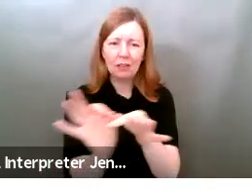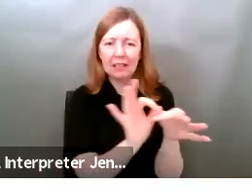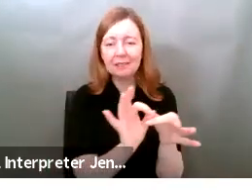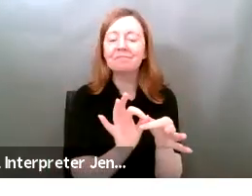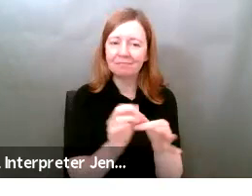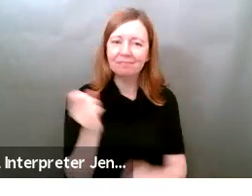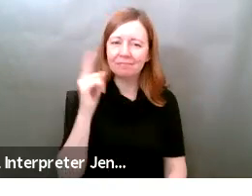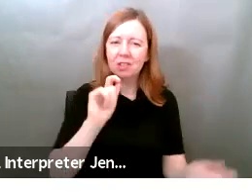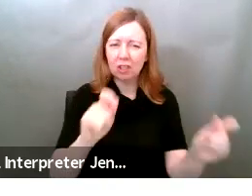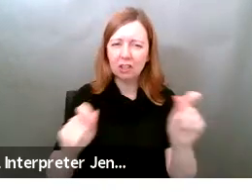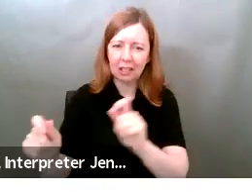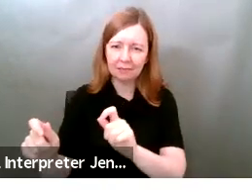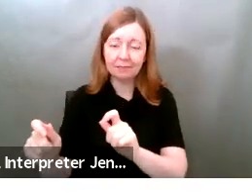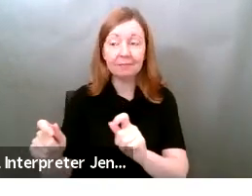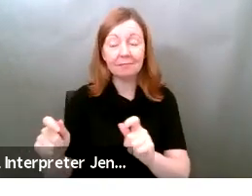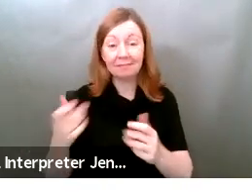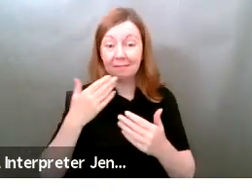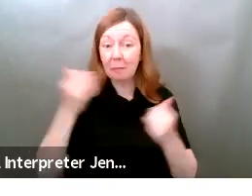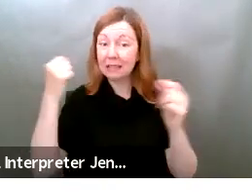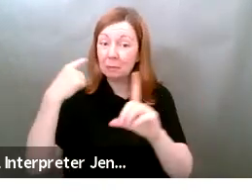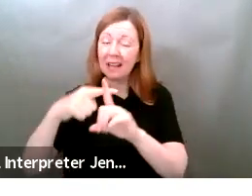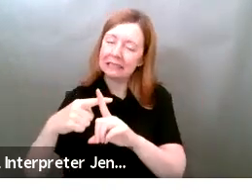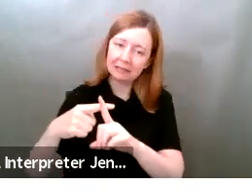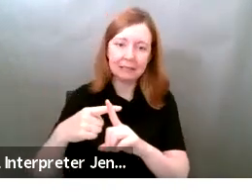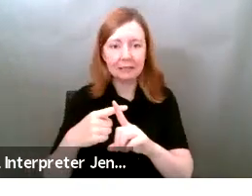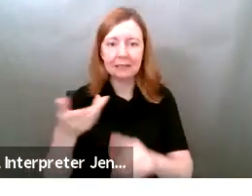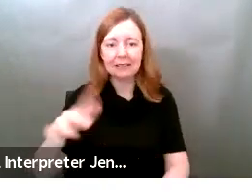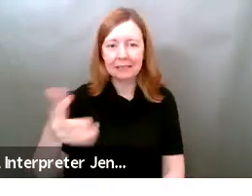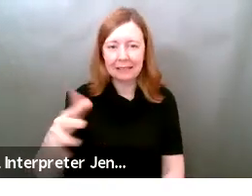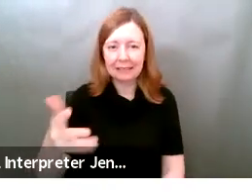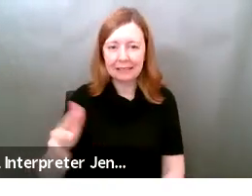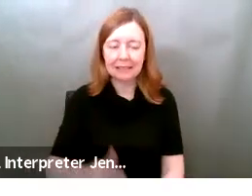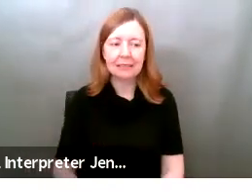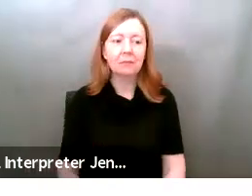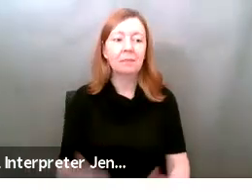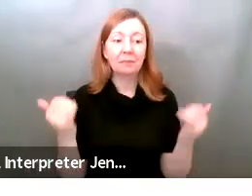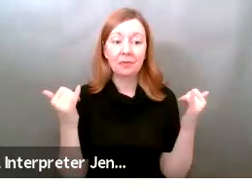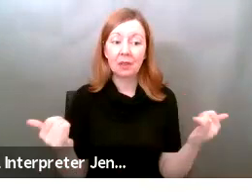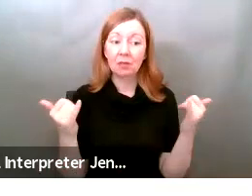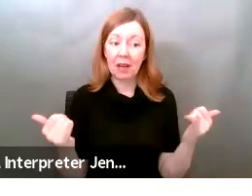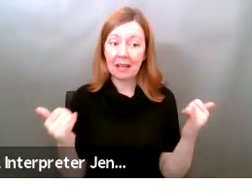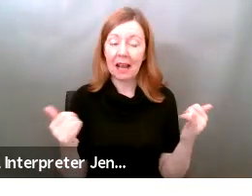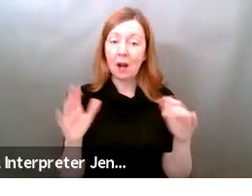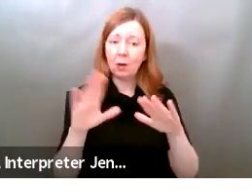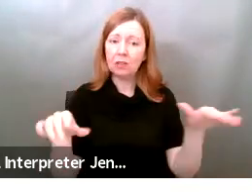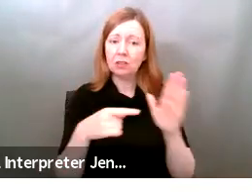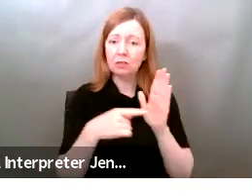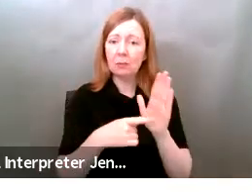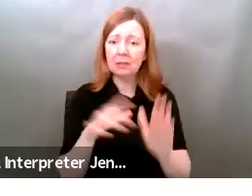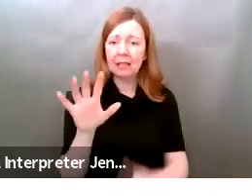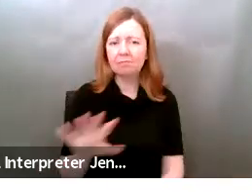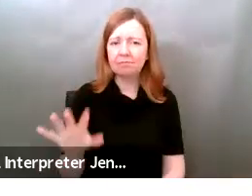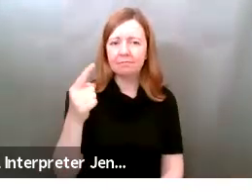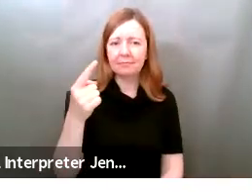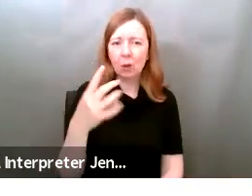and not completely in the best of ways. So right now, children represent somewhere around a